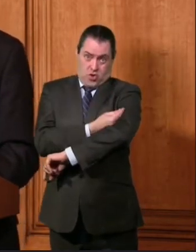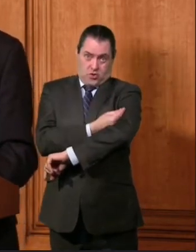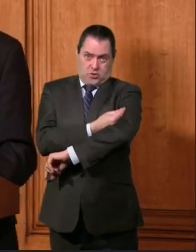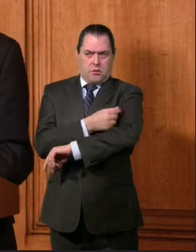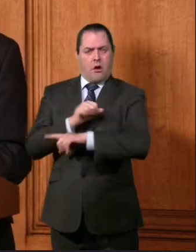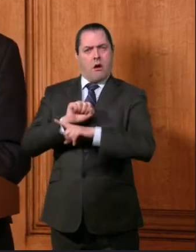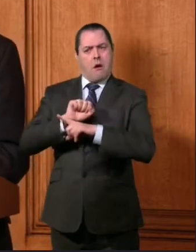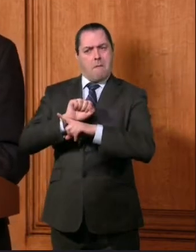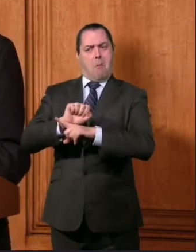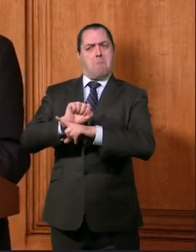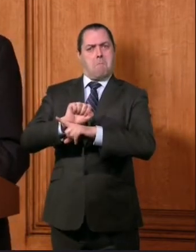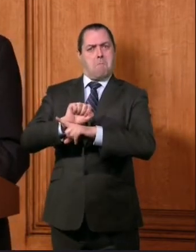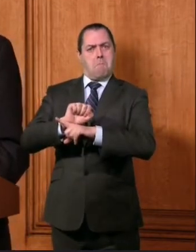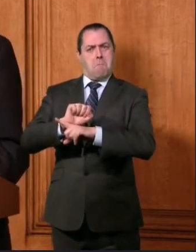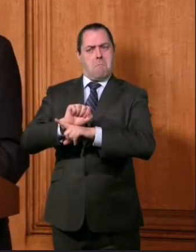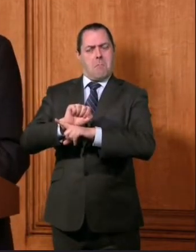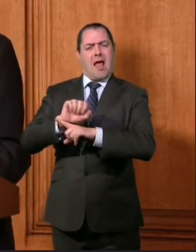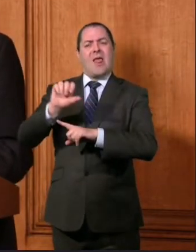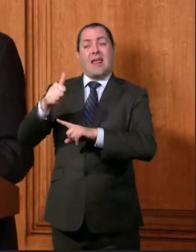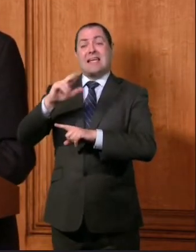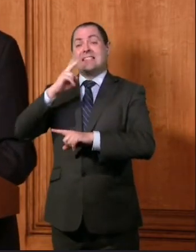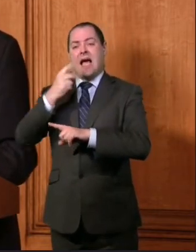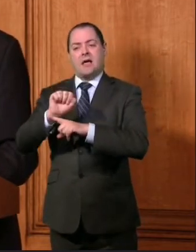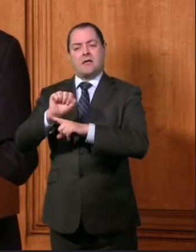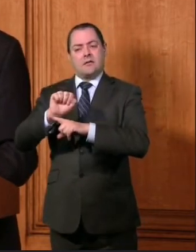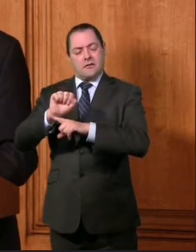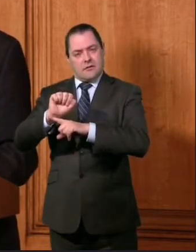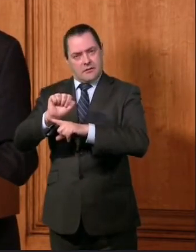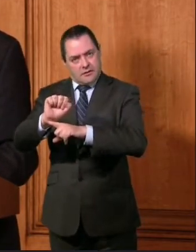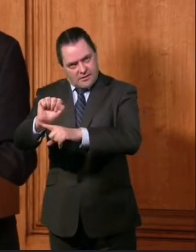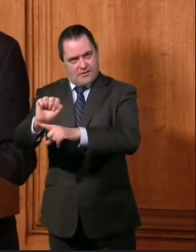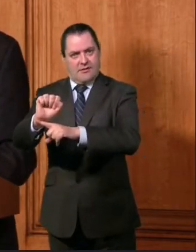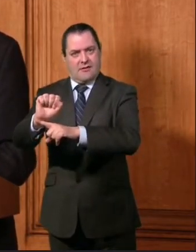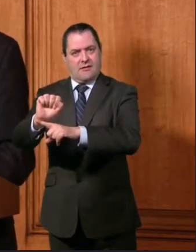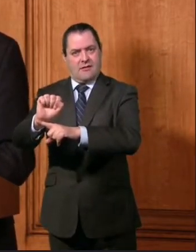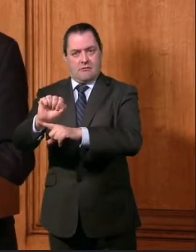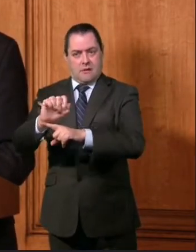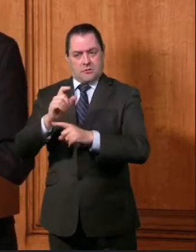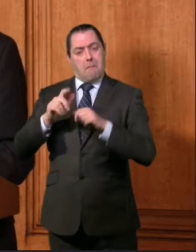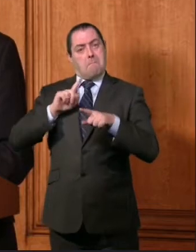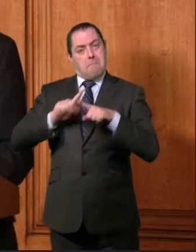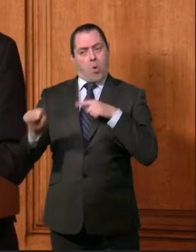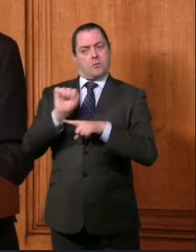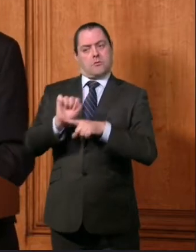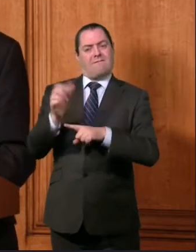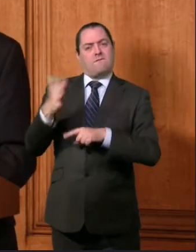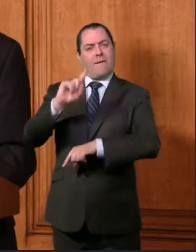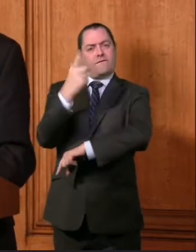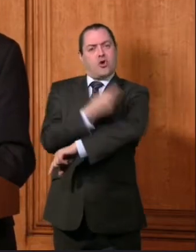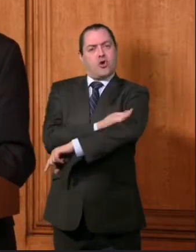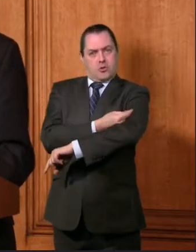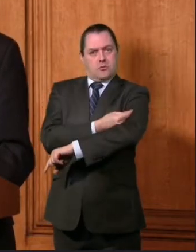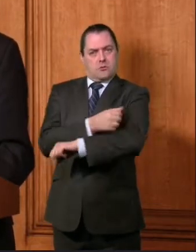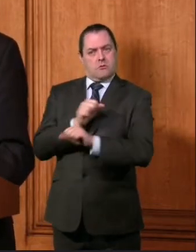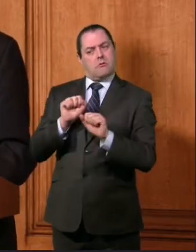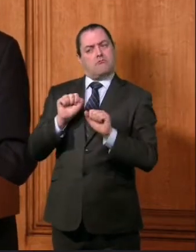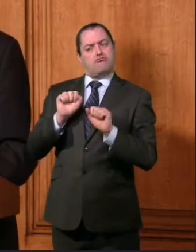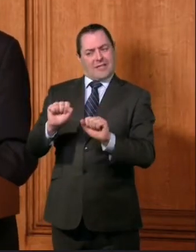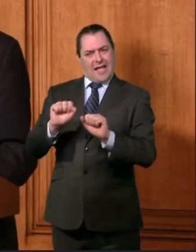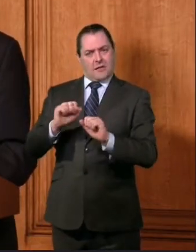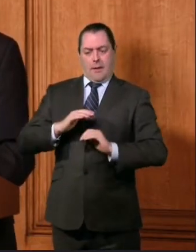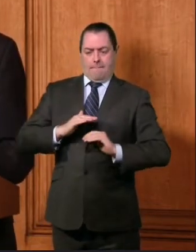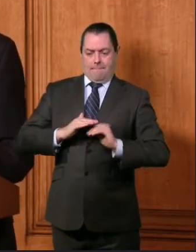time. But we do actually have confidence that there will be a loss of protection after the first vaccination. Now, of course, we'll keep that under review